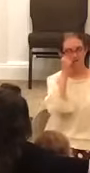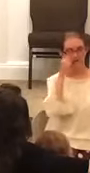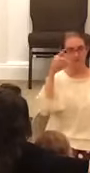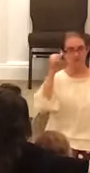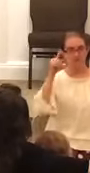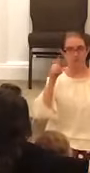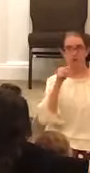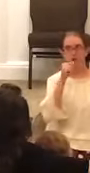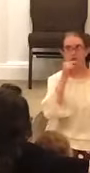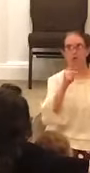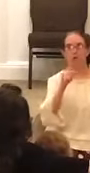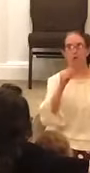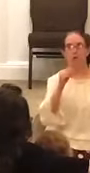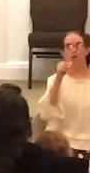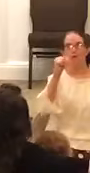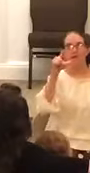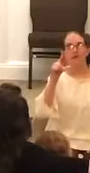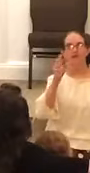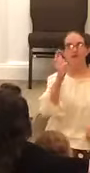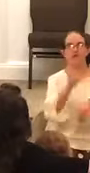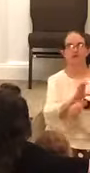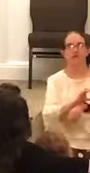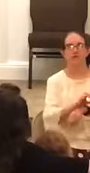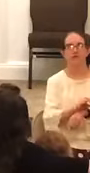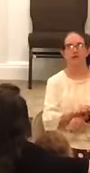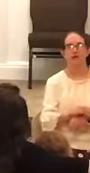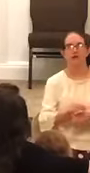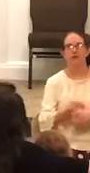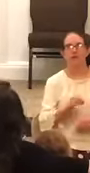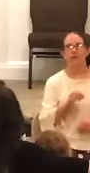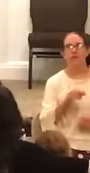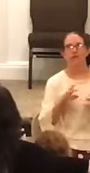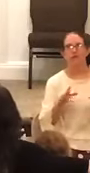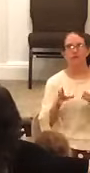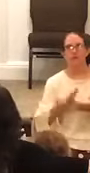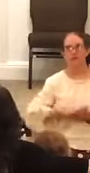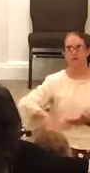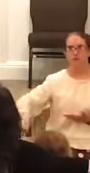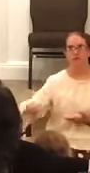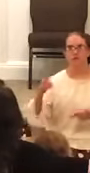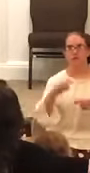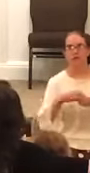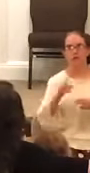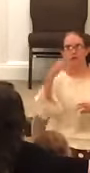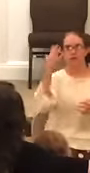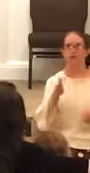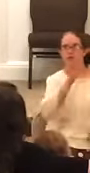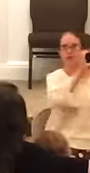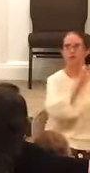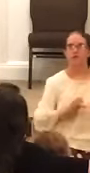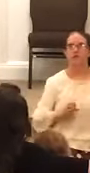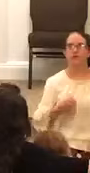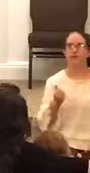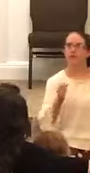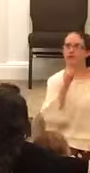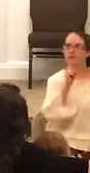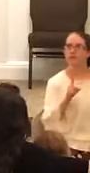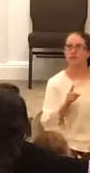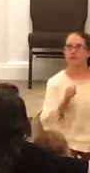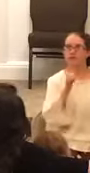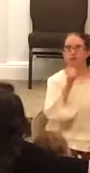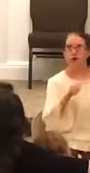Paul stressed to the Galatian church in Galatians 1, 6 through 8, I marvel that you are so soon removed from him that called you into the grace of Christ unto another gospel, which